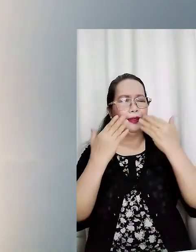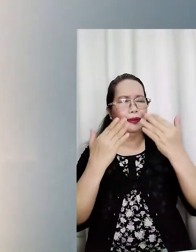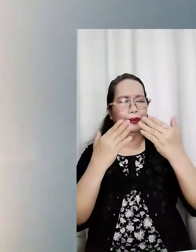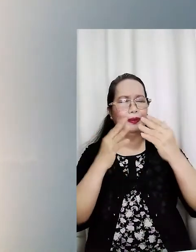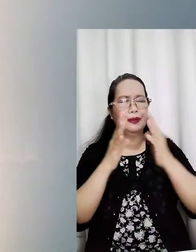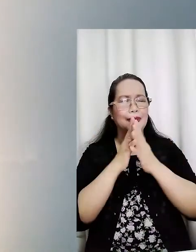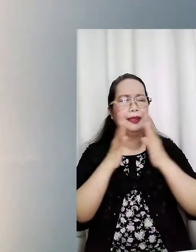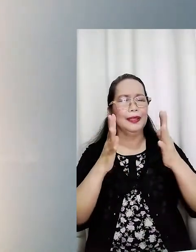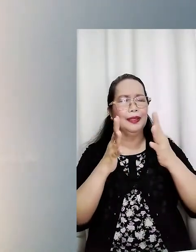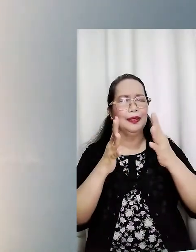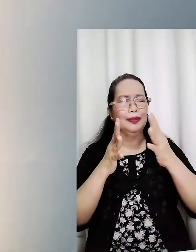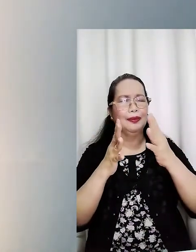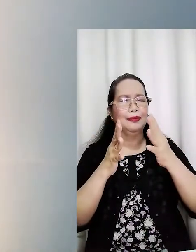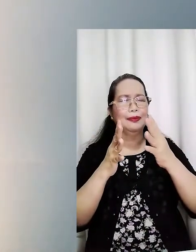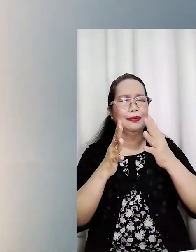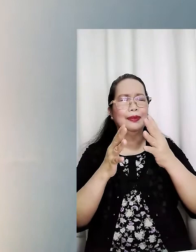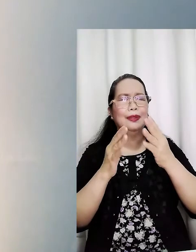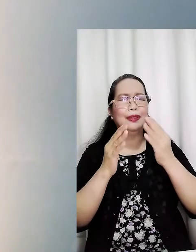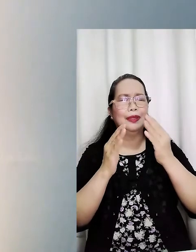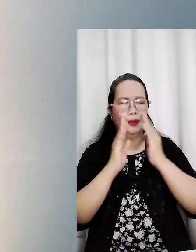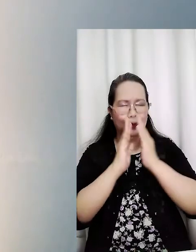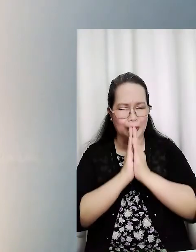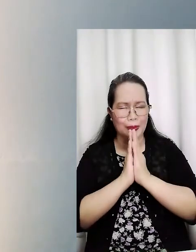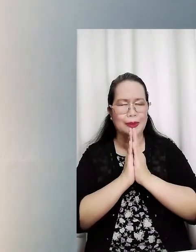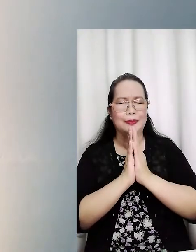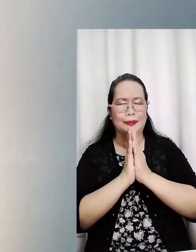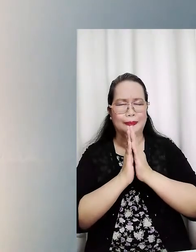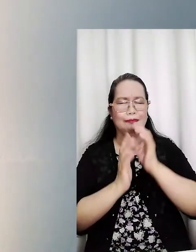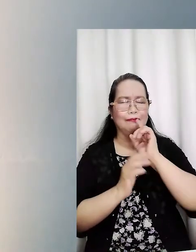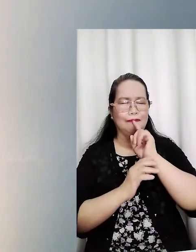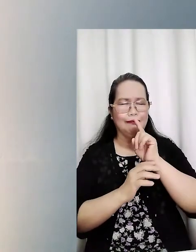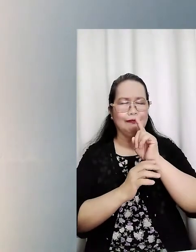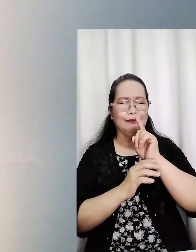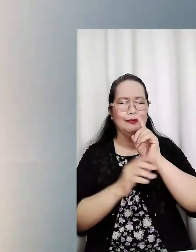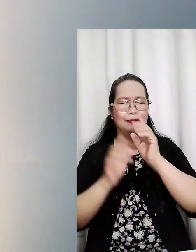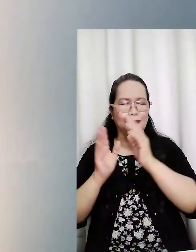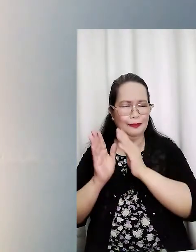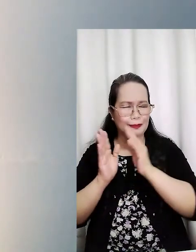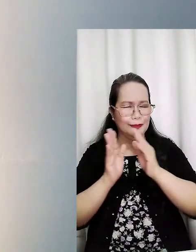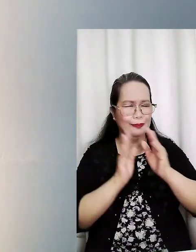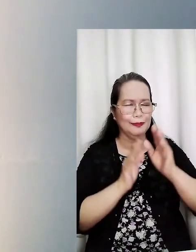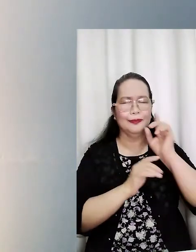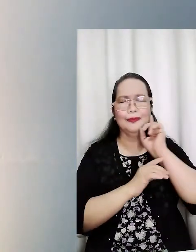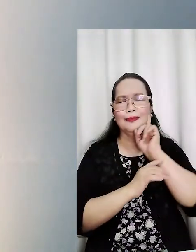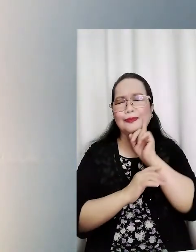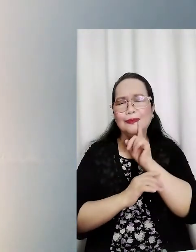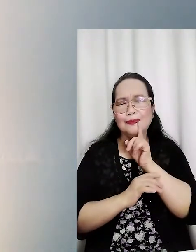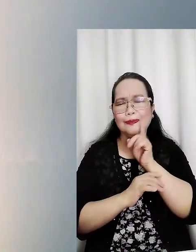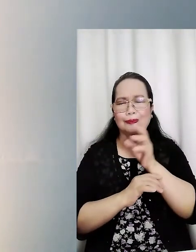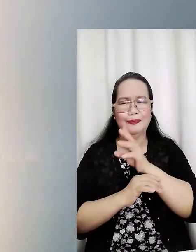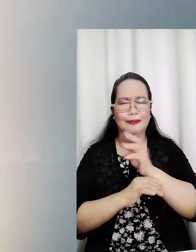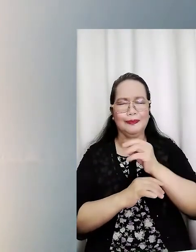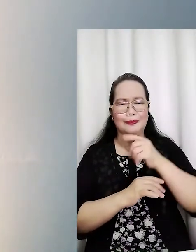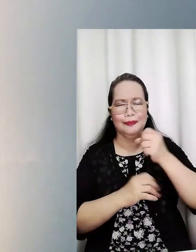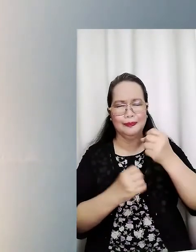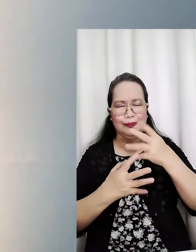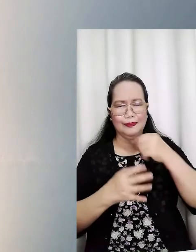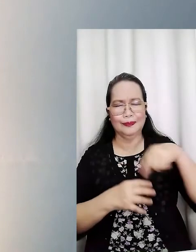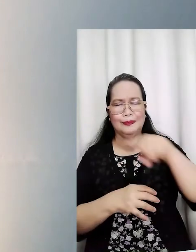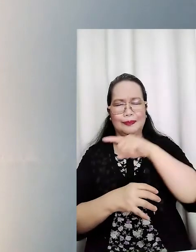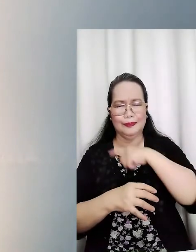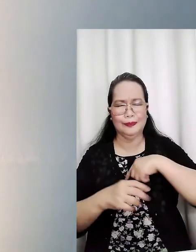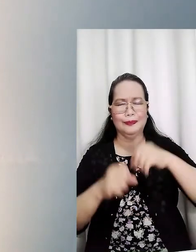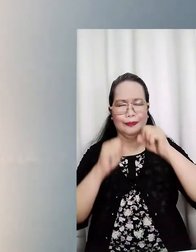salamat, Panginoon, sa mga supplies nito. At dalahin po namin that this will be done in an orderly manner at marami po sa